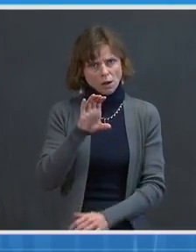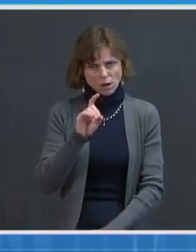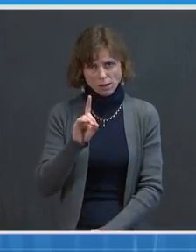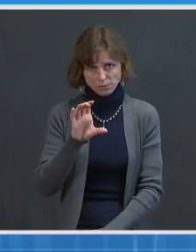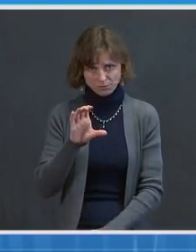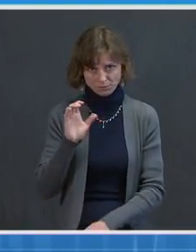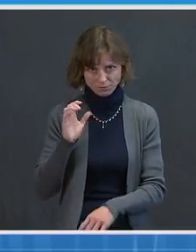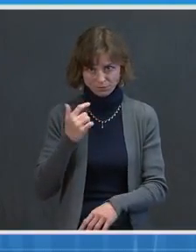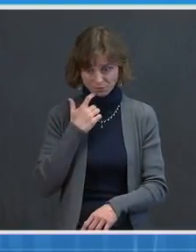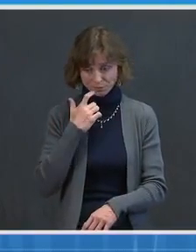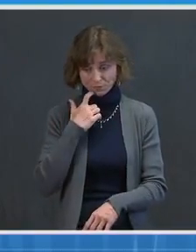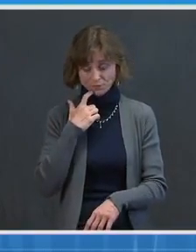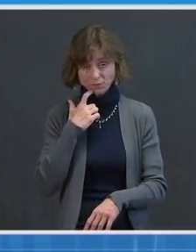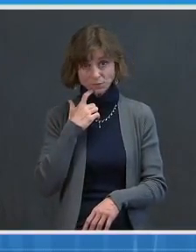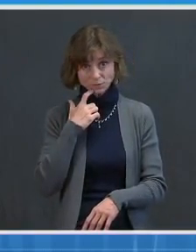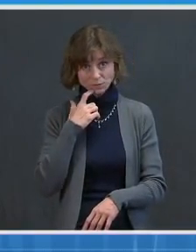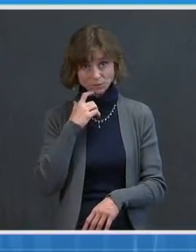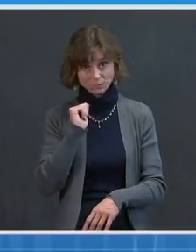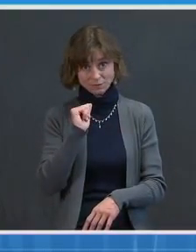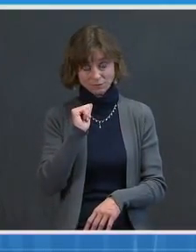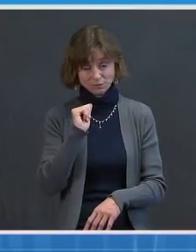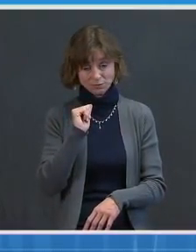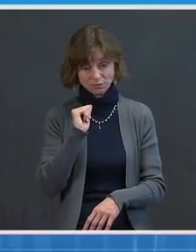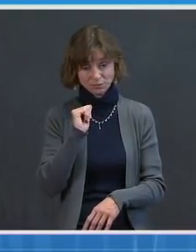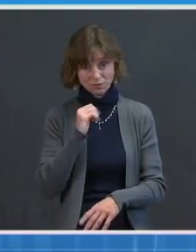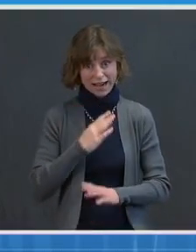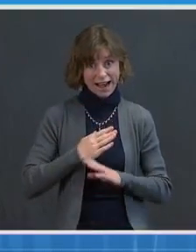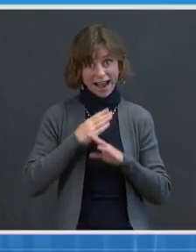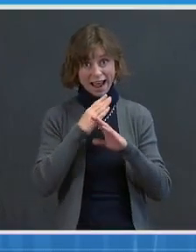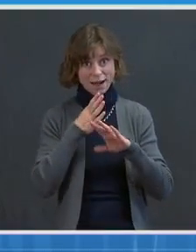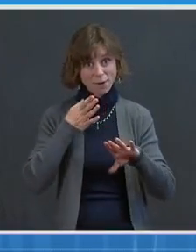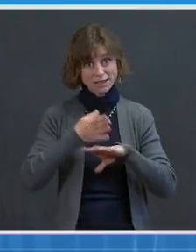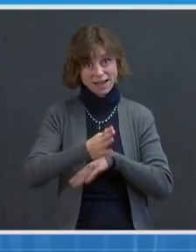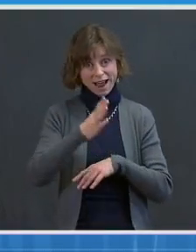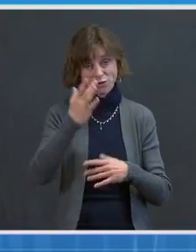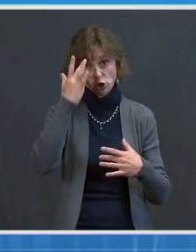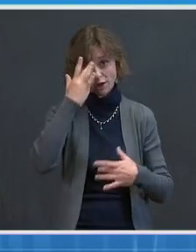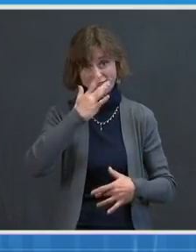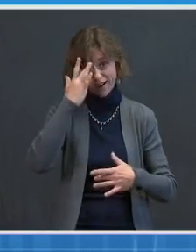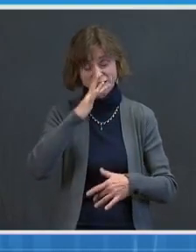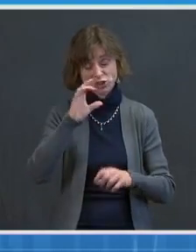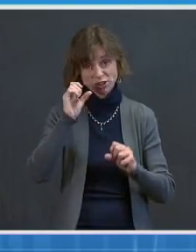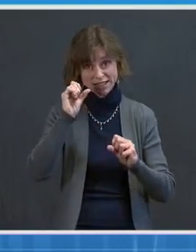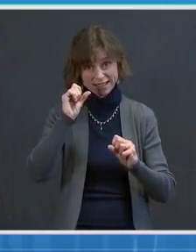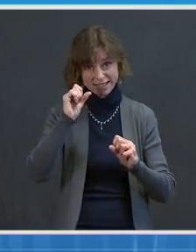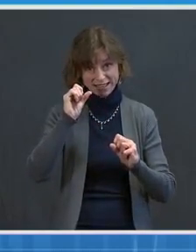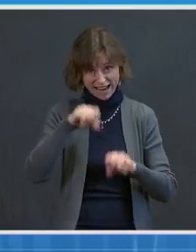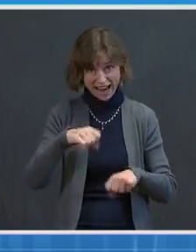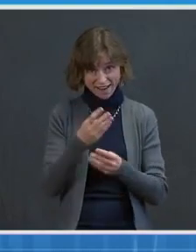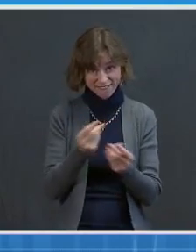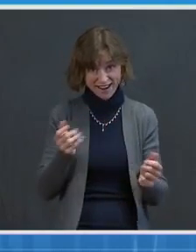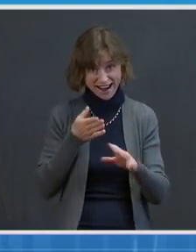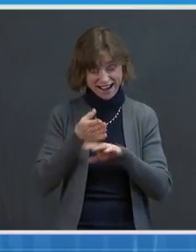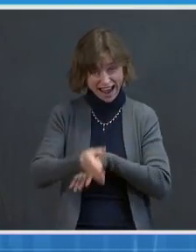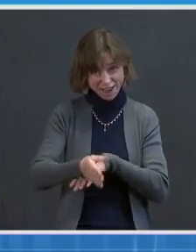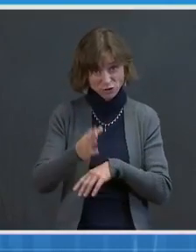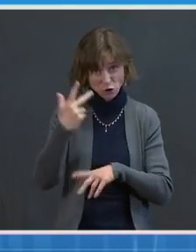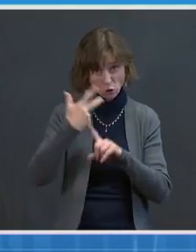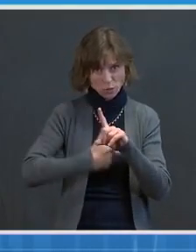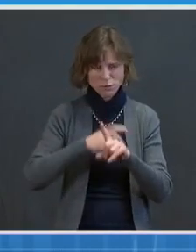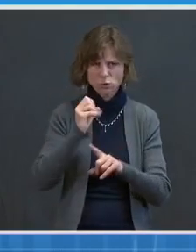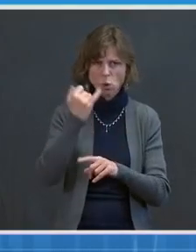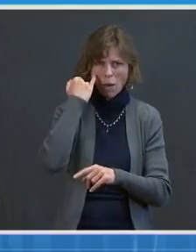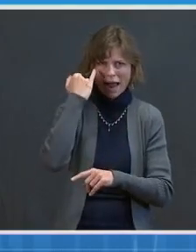after a COVID infection can fade after 3 months. Should vaccinated people be concerned about that their immunity might